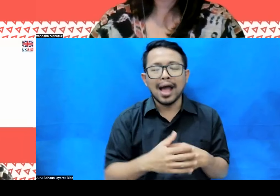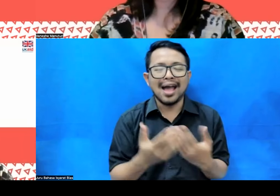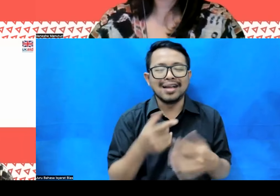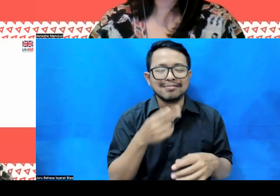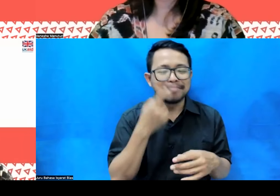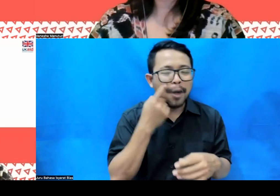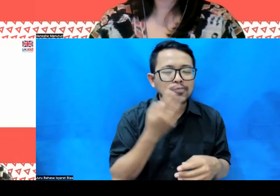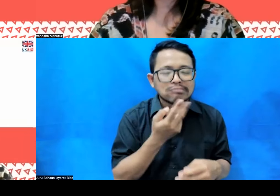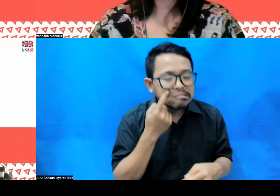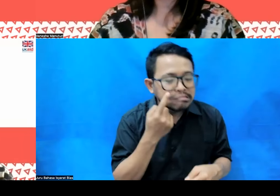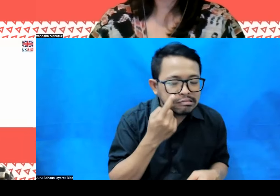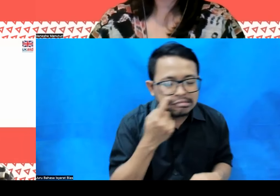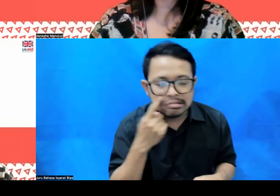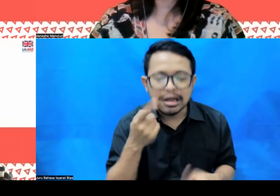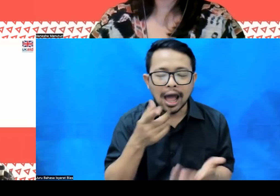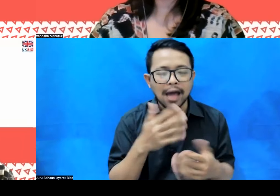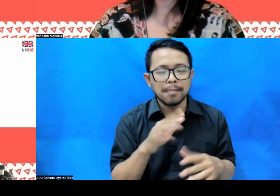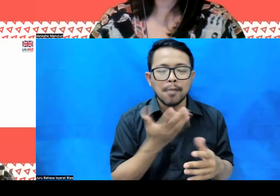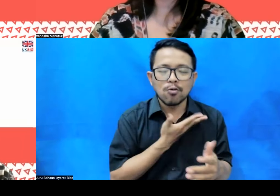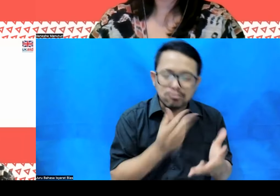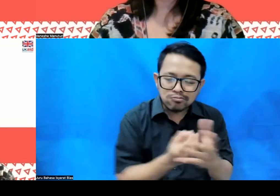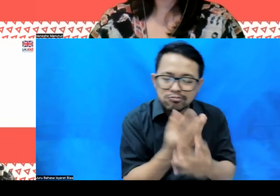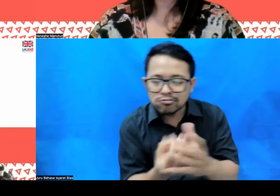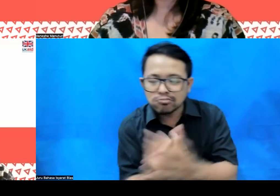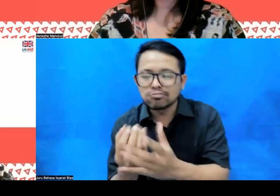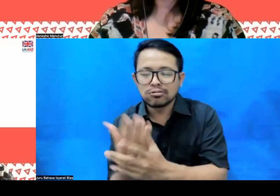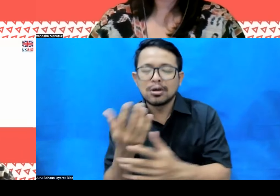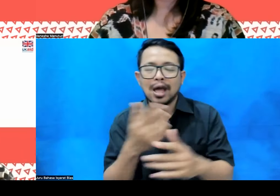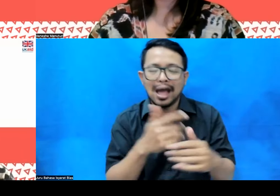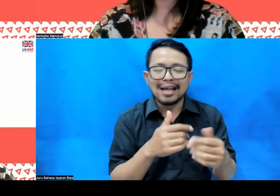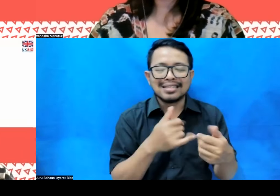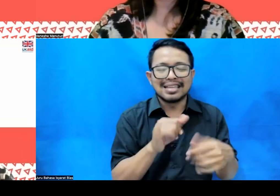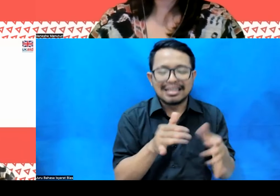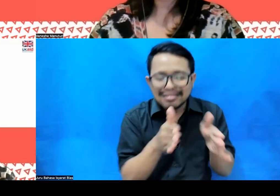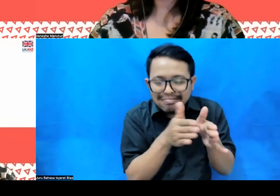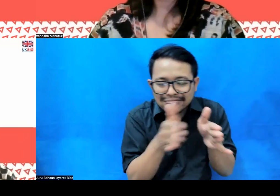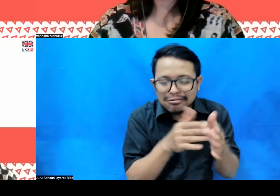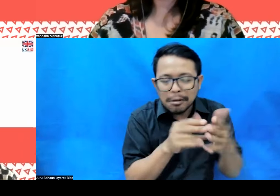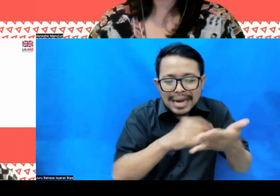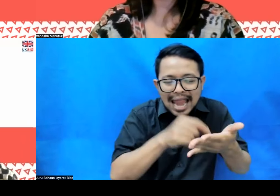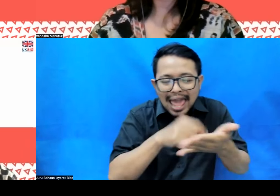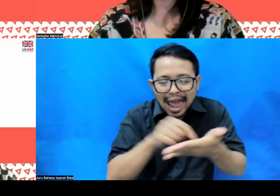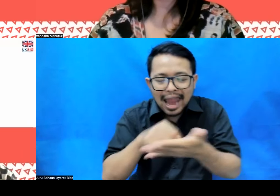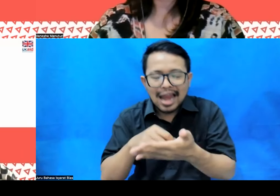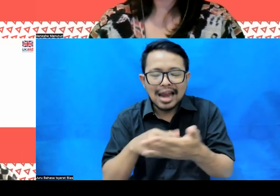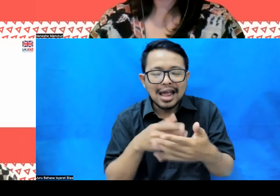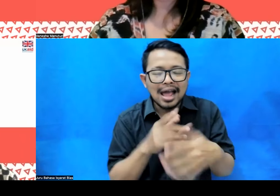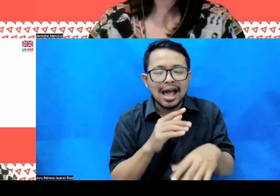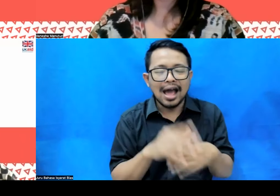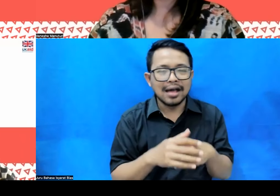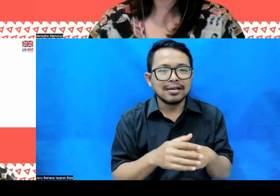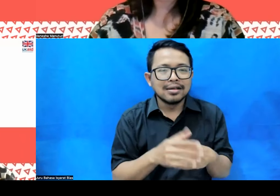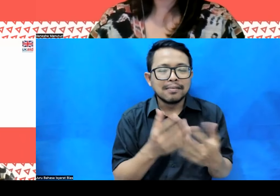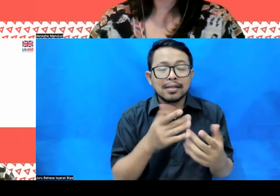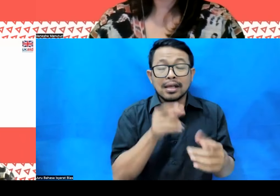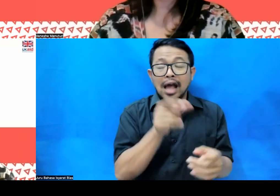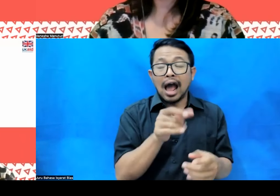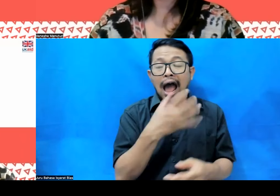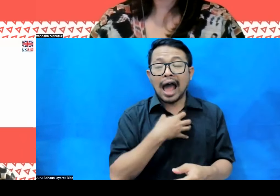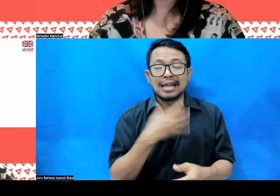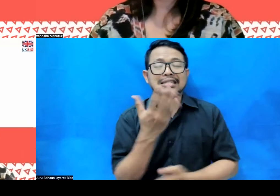their inclusiveness. So that's something that we would like to develop for us to assess. So indicators